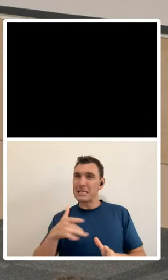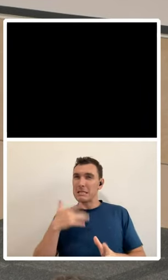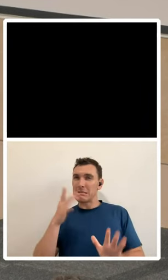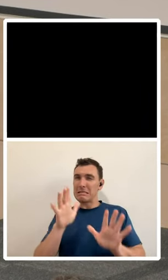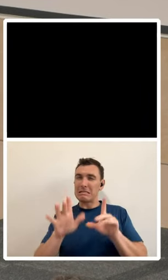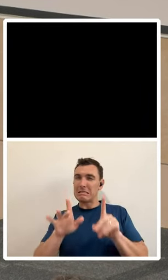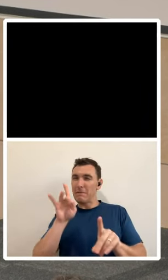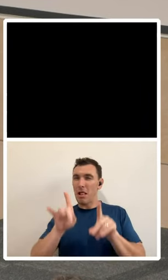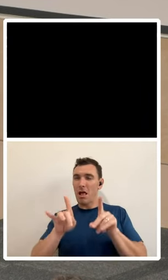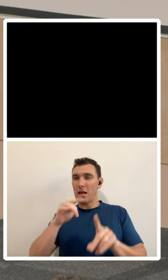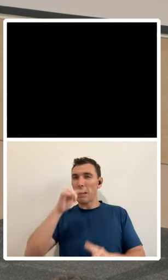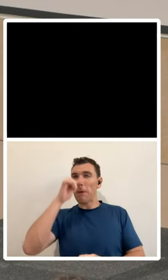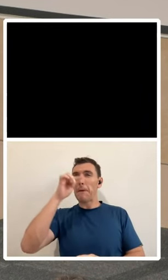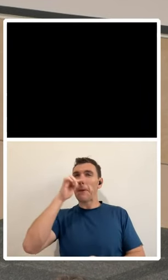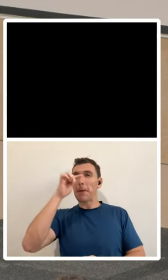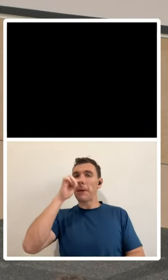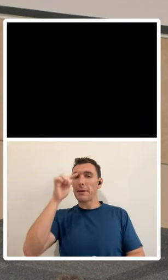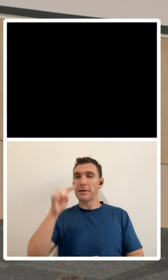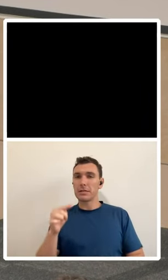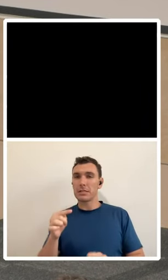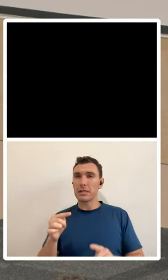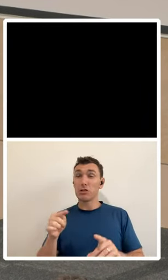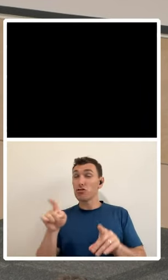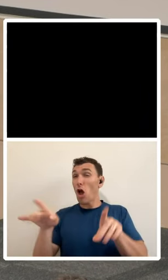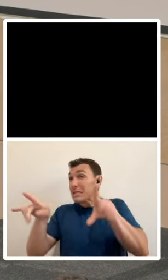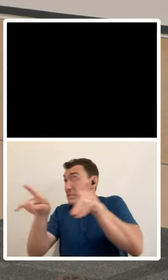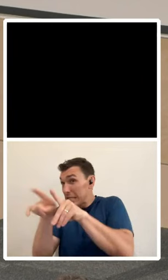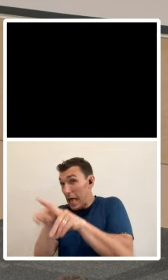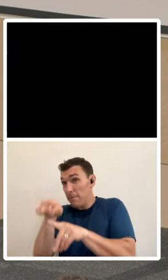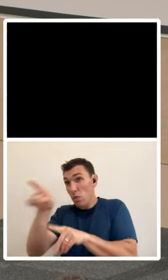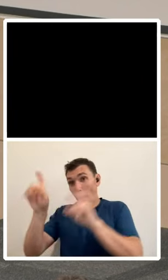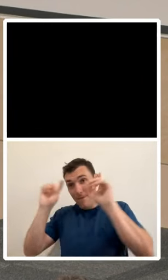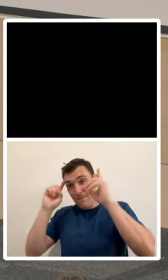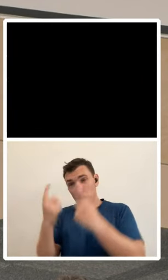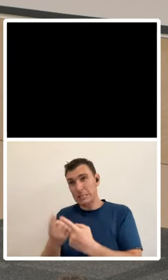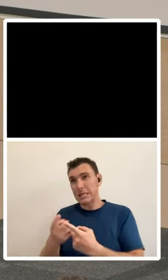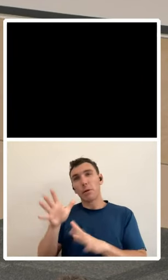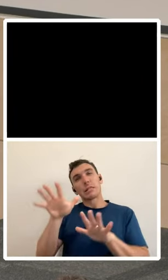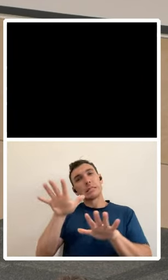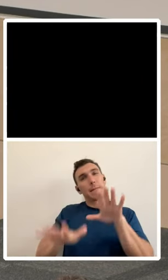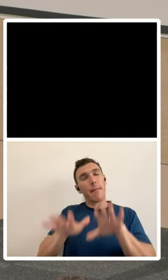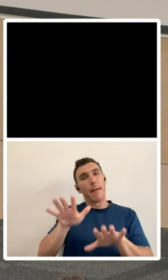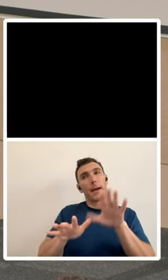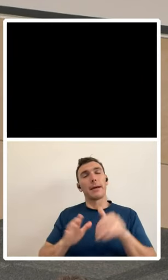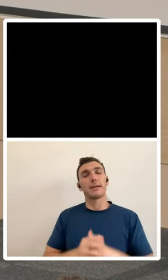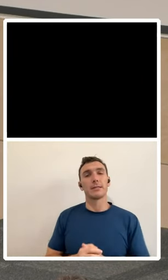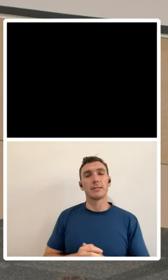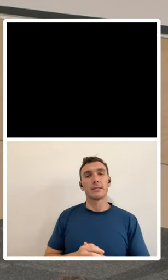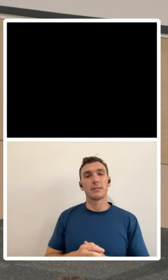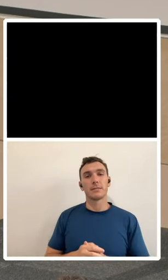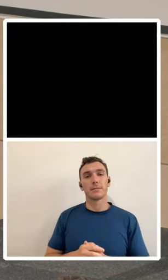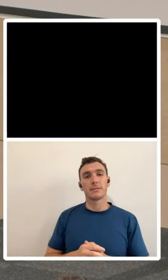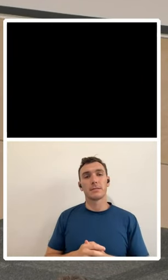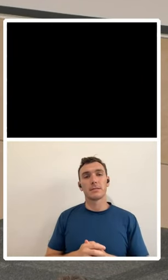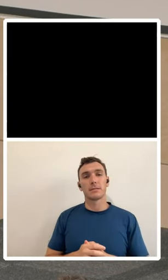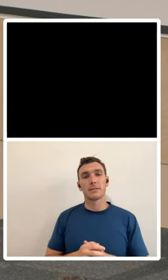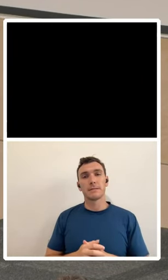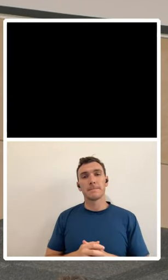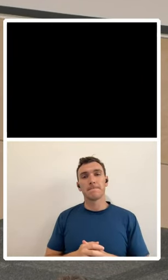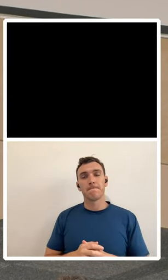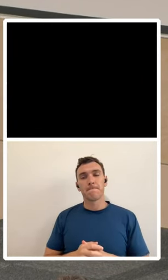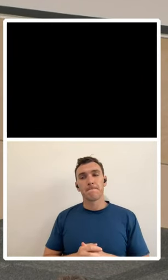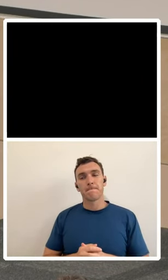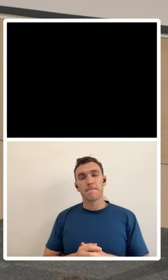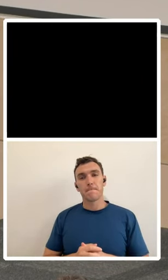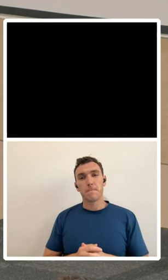make it better though? I don't know if it makes it better, but for me, I suppose, you know, I read very